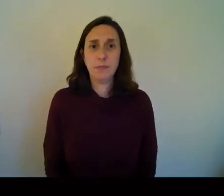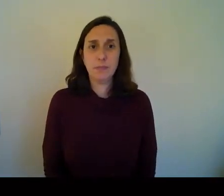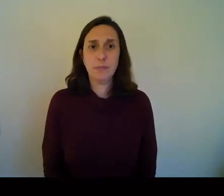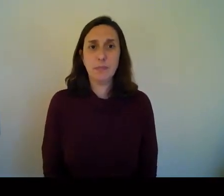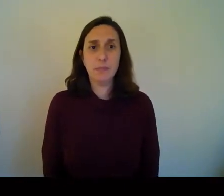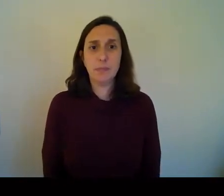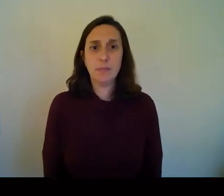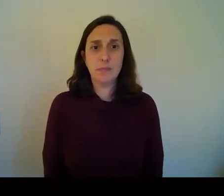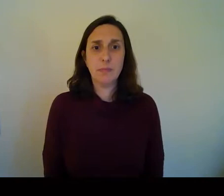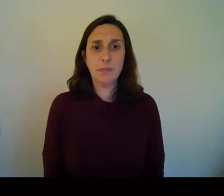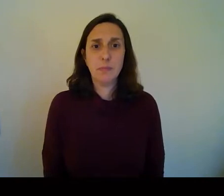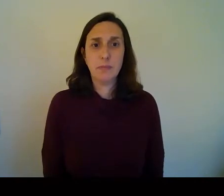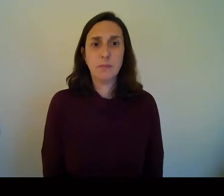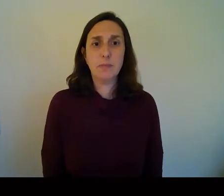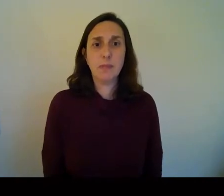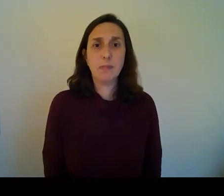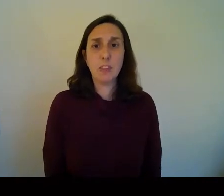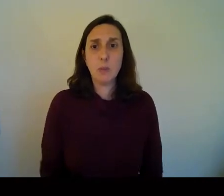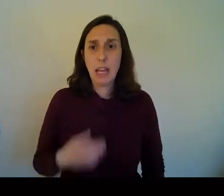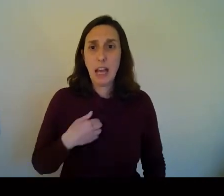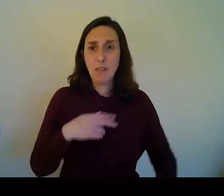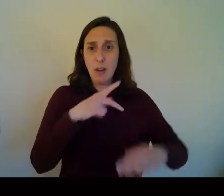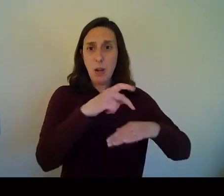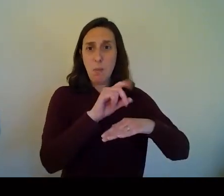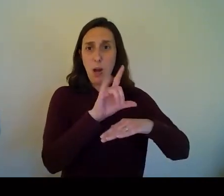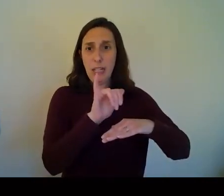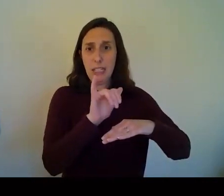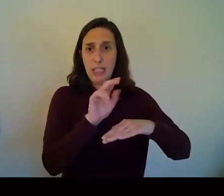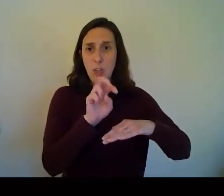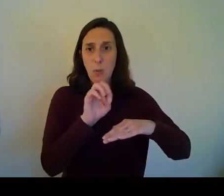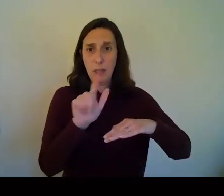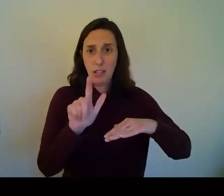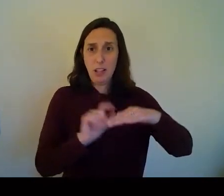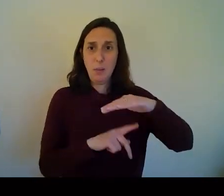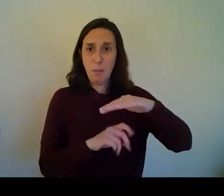So we have a polynomial, h of x is a rational function.